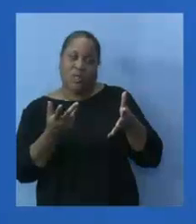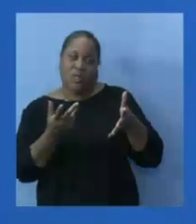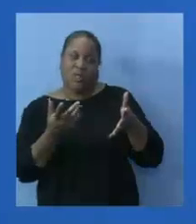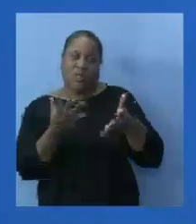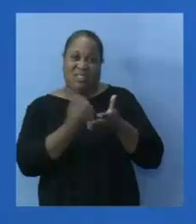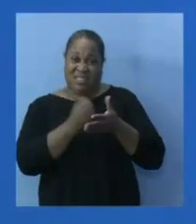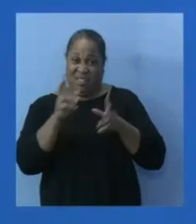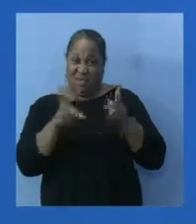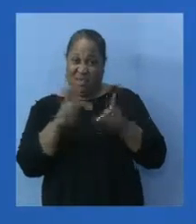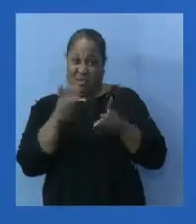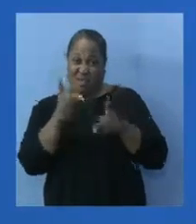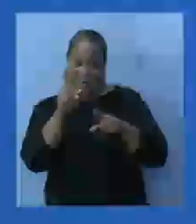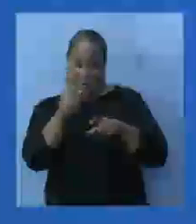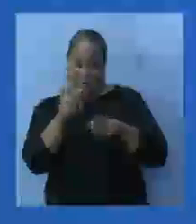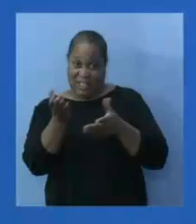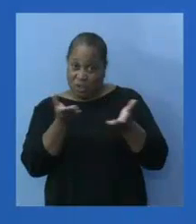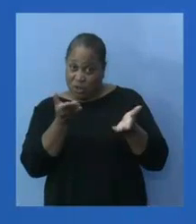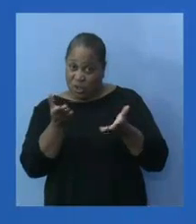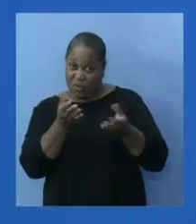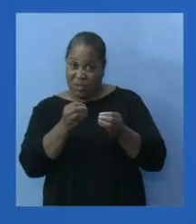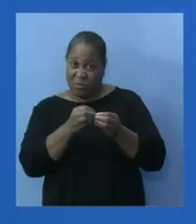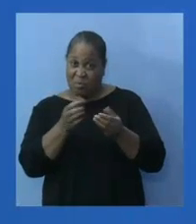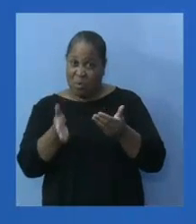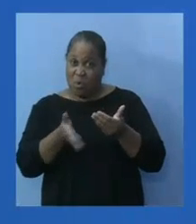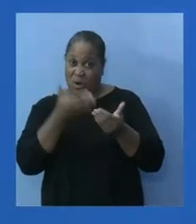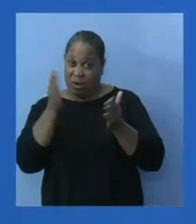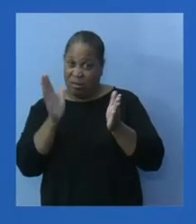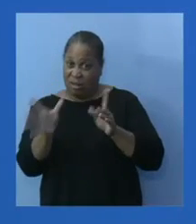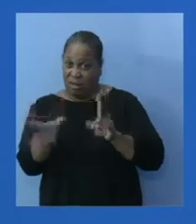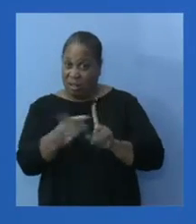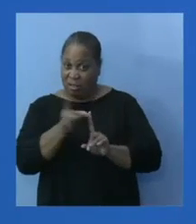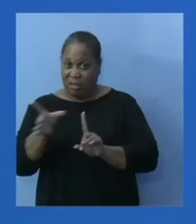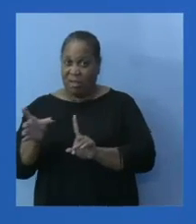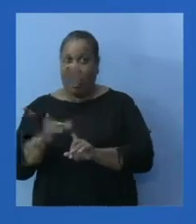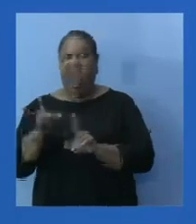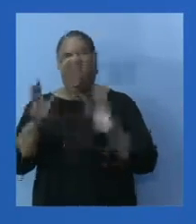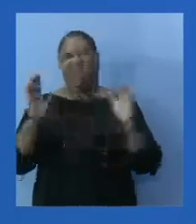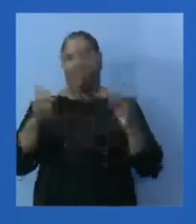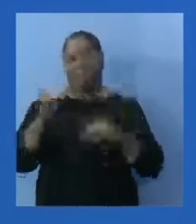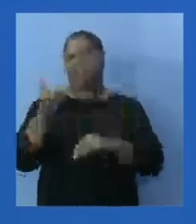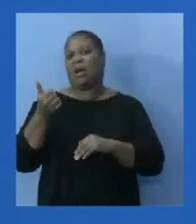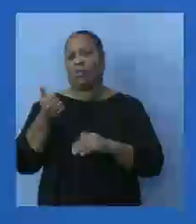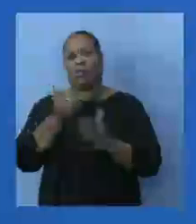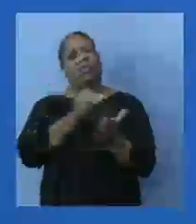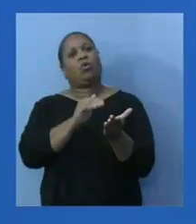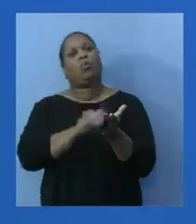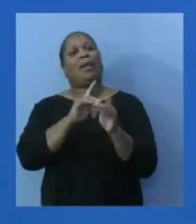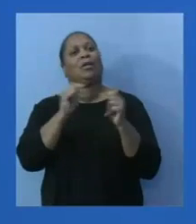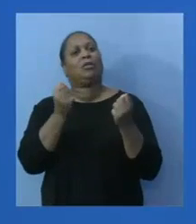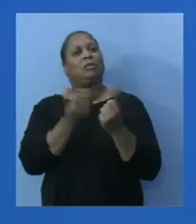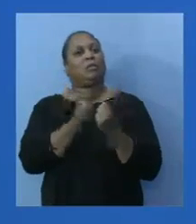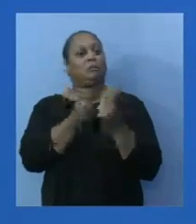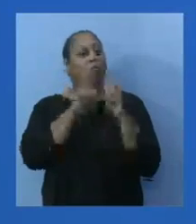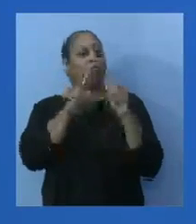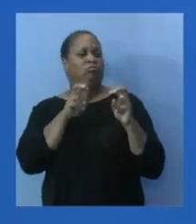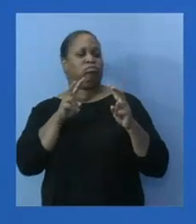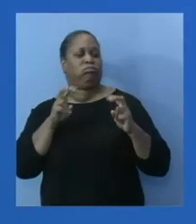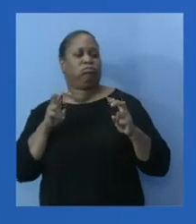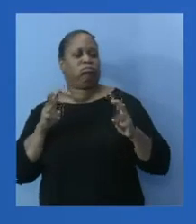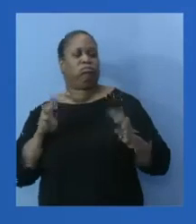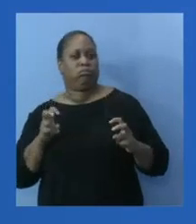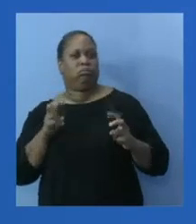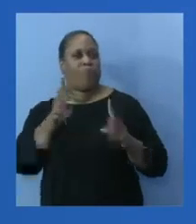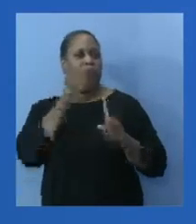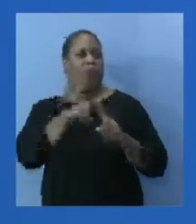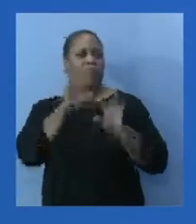in essential services that may be more vulnerable than others. So the medical team are actually assessing the applications. So let me just give you an